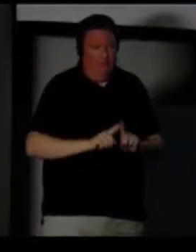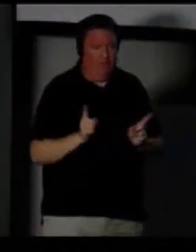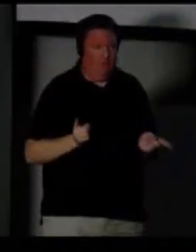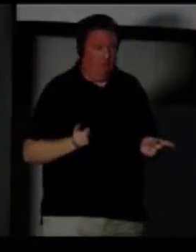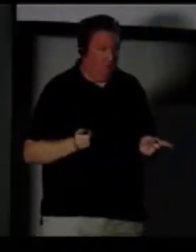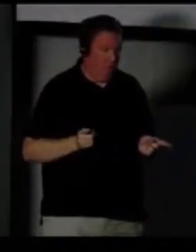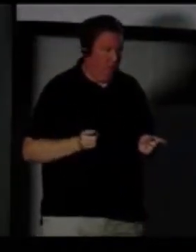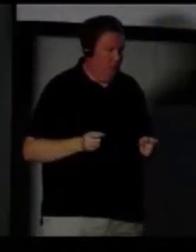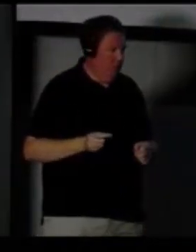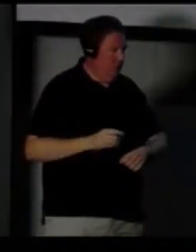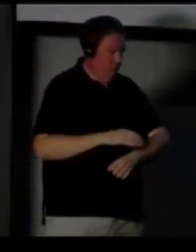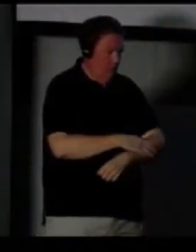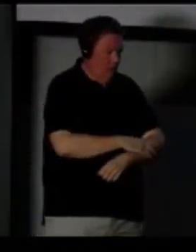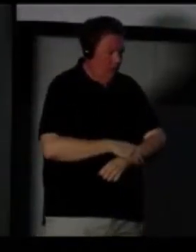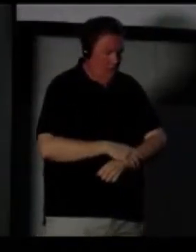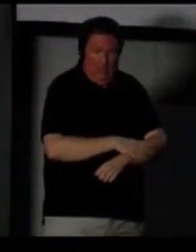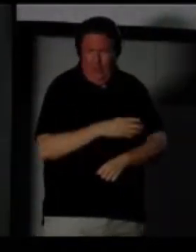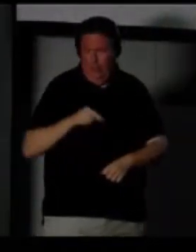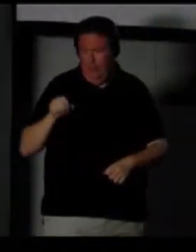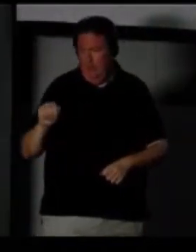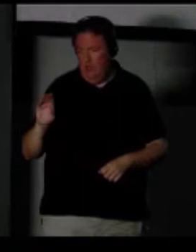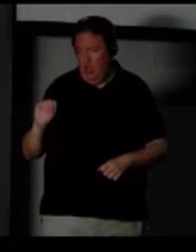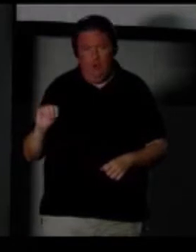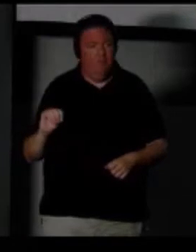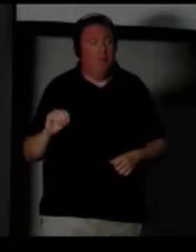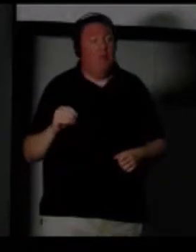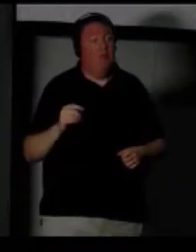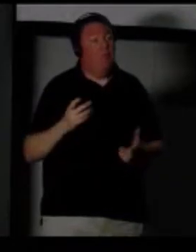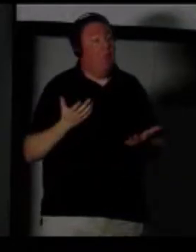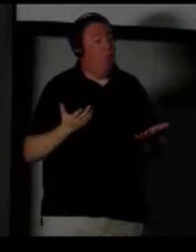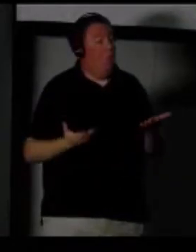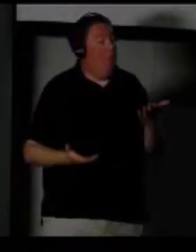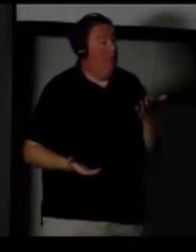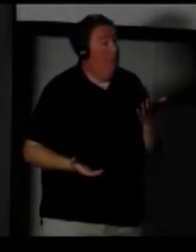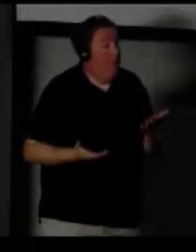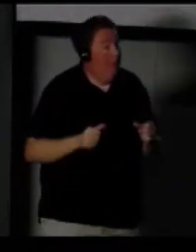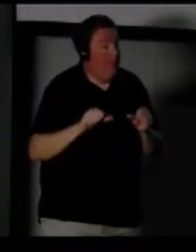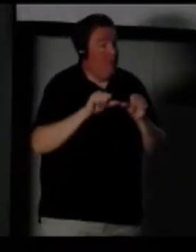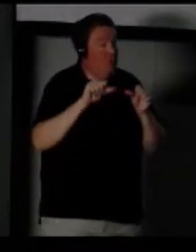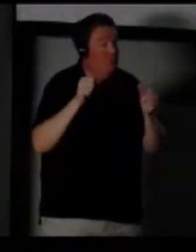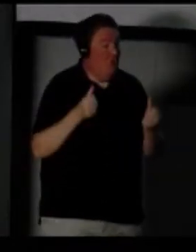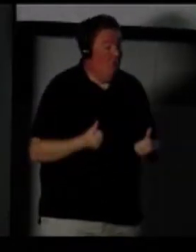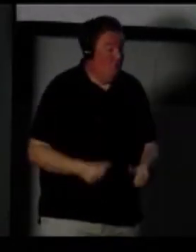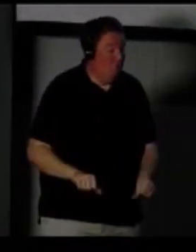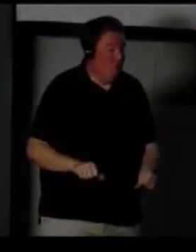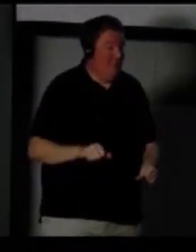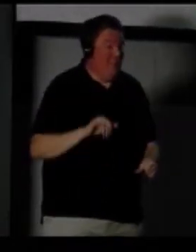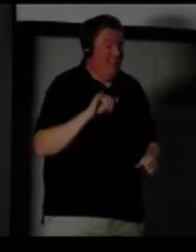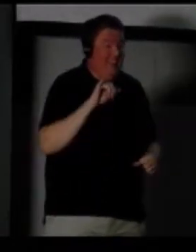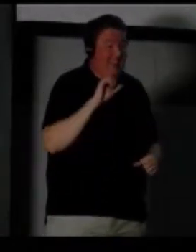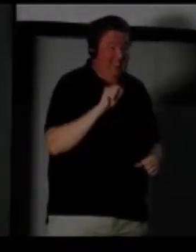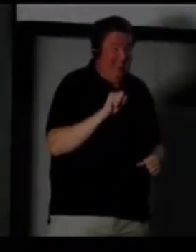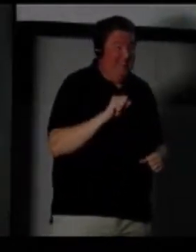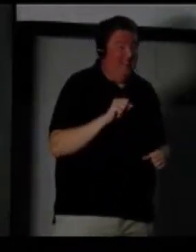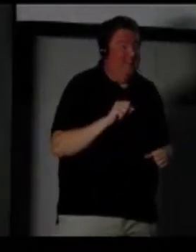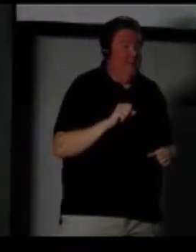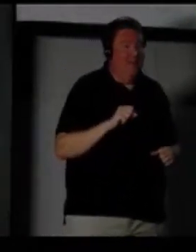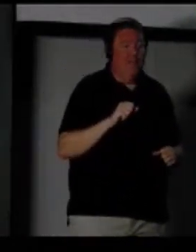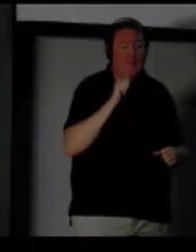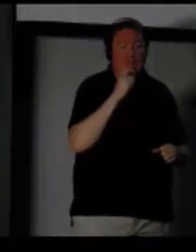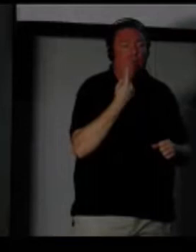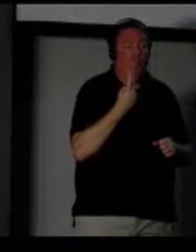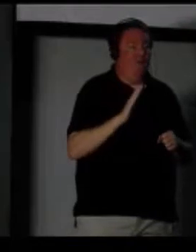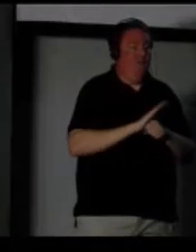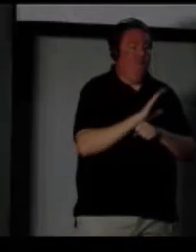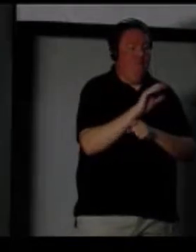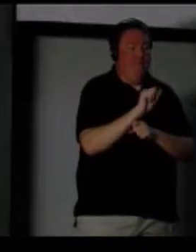2 objects, suggesting that the sculpture may in fact have been a composition of sections of casts of living